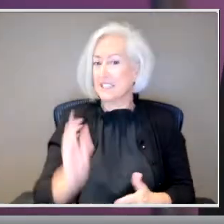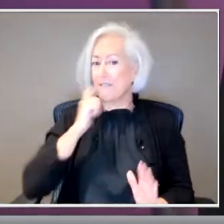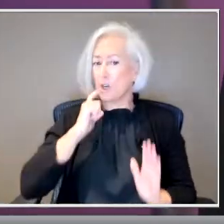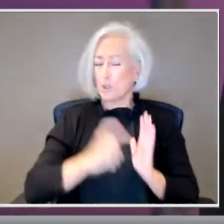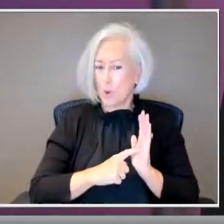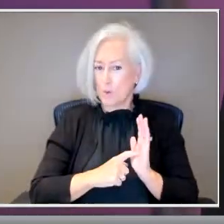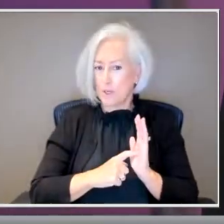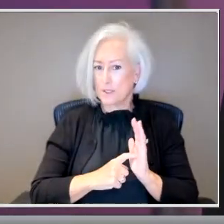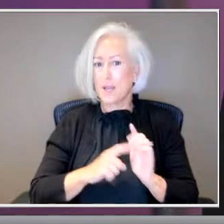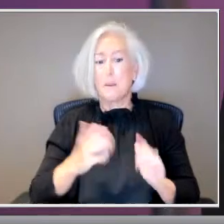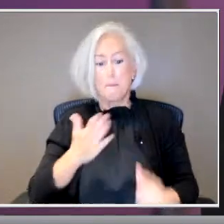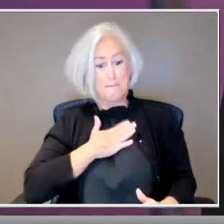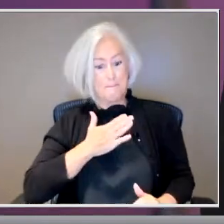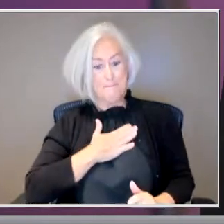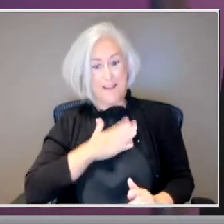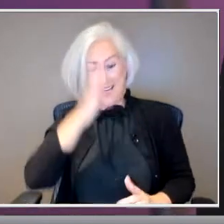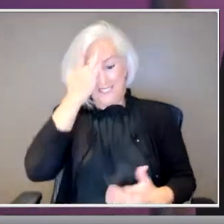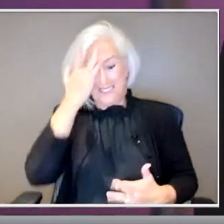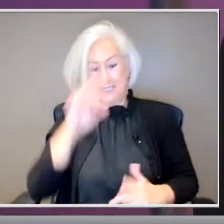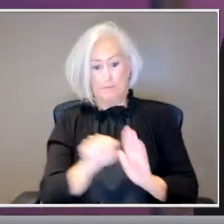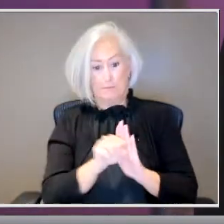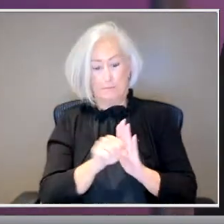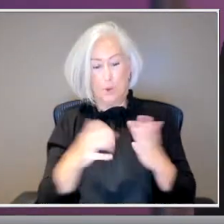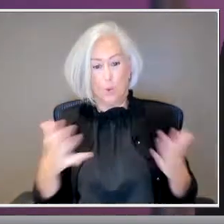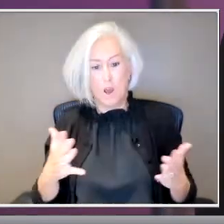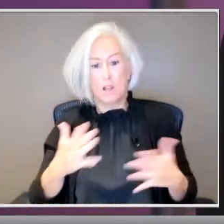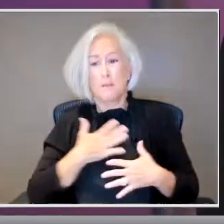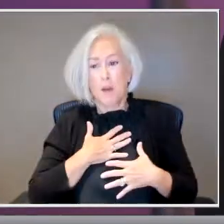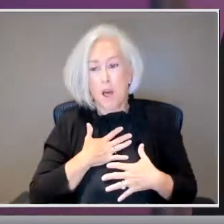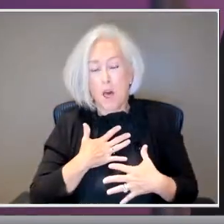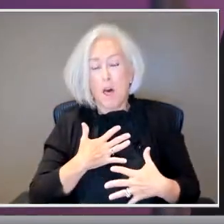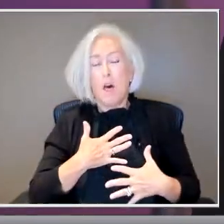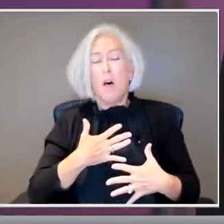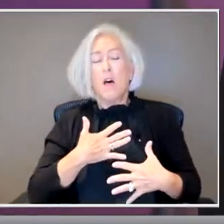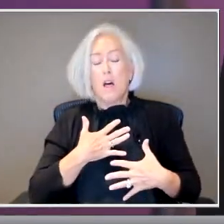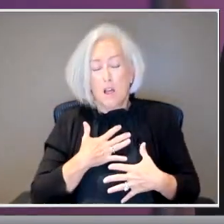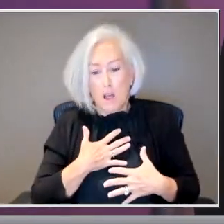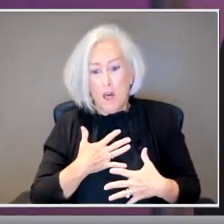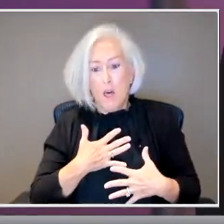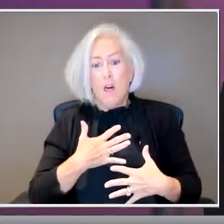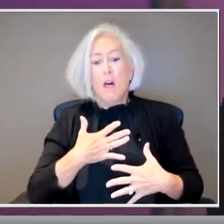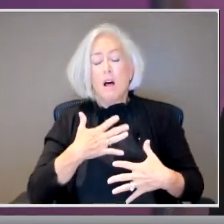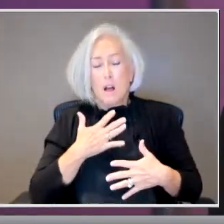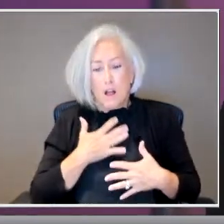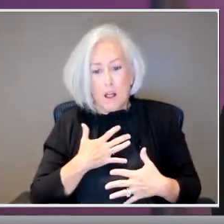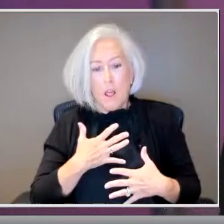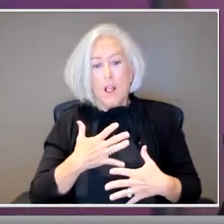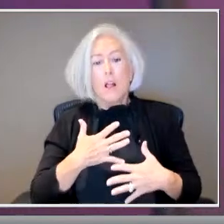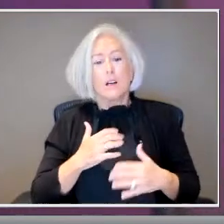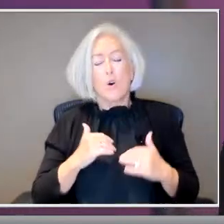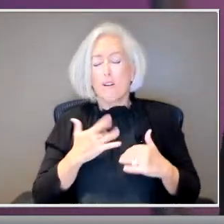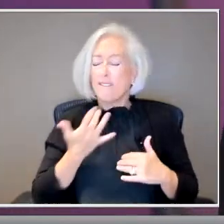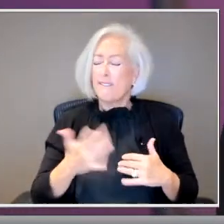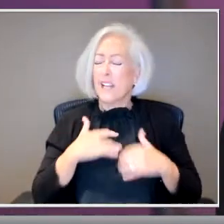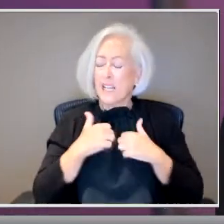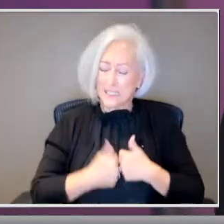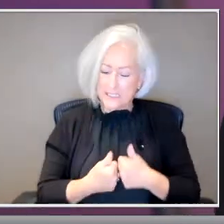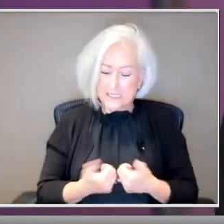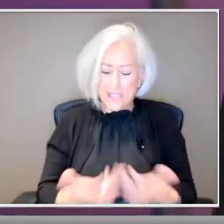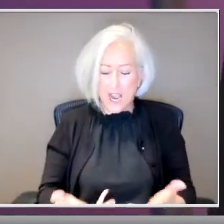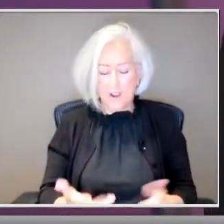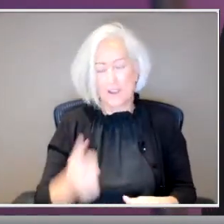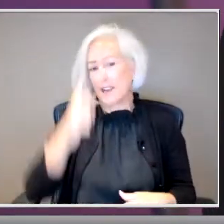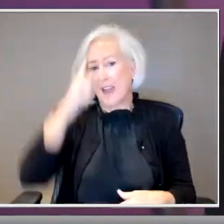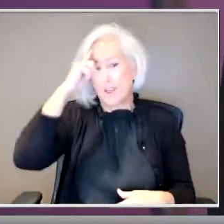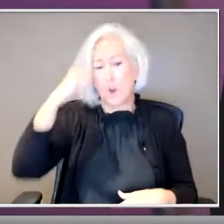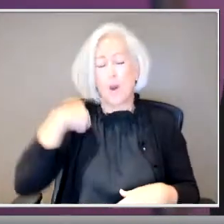you know, and breathlessness. The breathlessness was the most annoying, because, you know, when you're trying to do anything and you know you're just walking from here to here, and